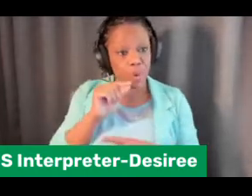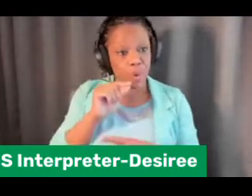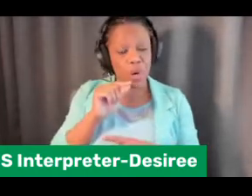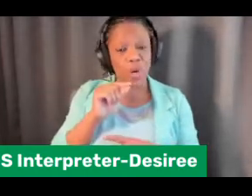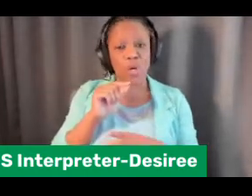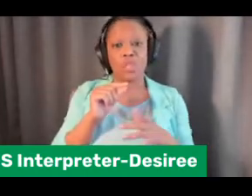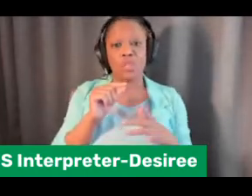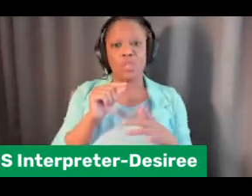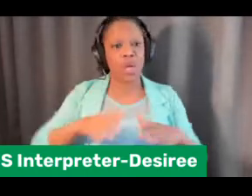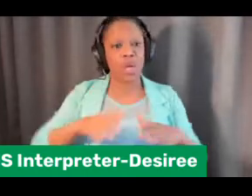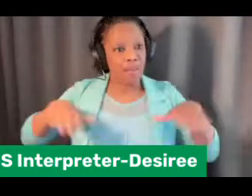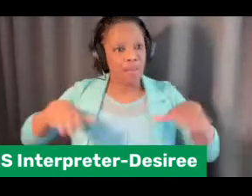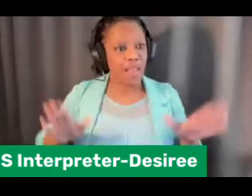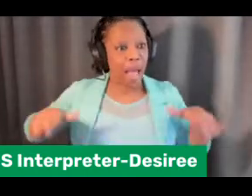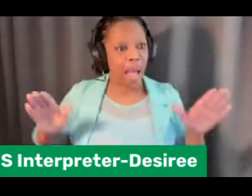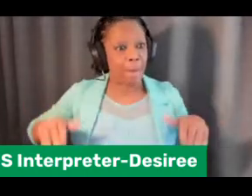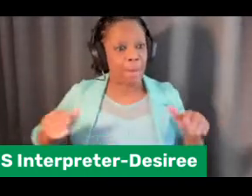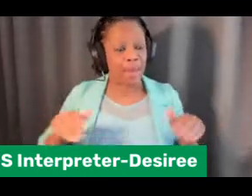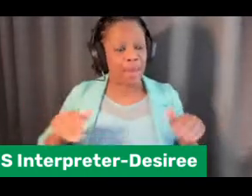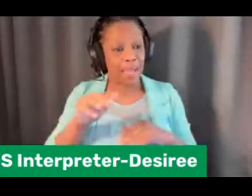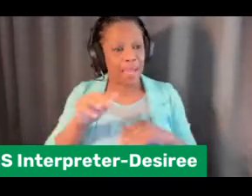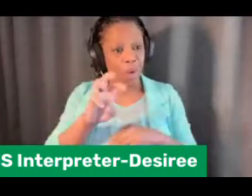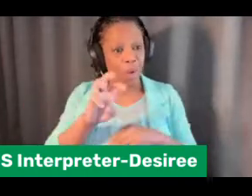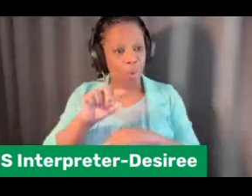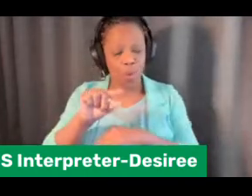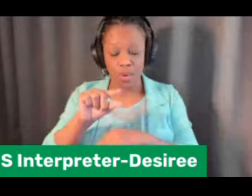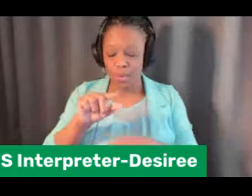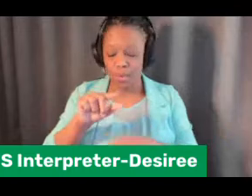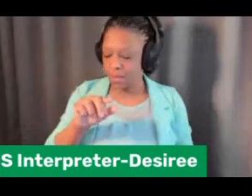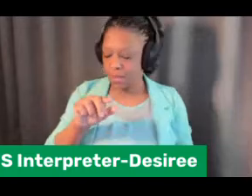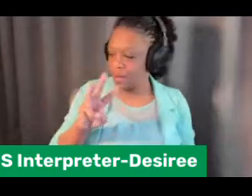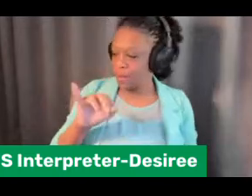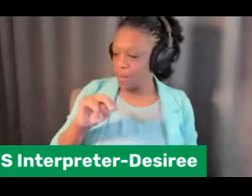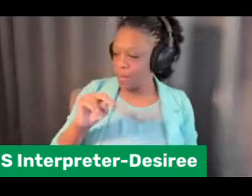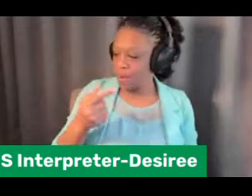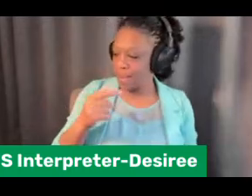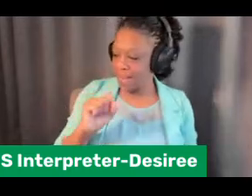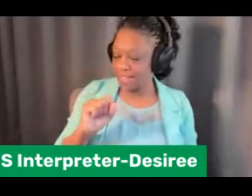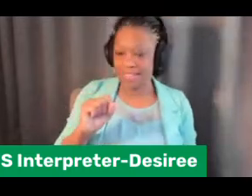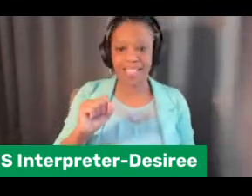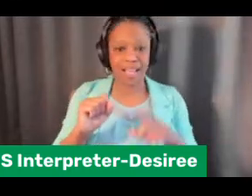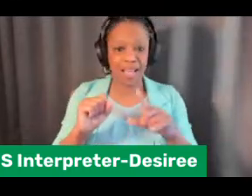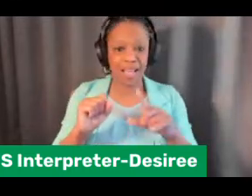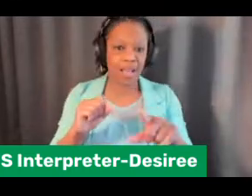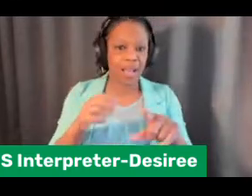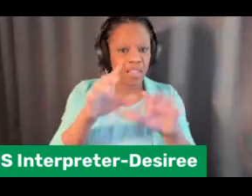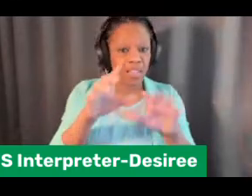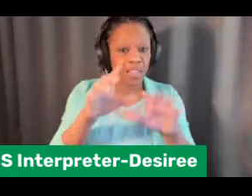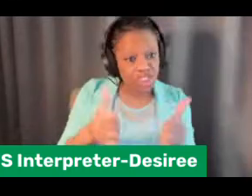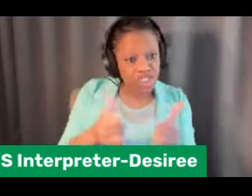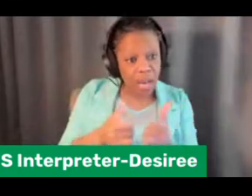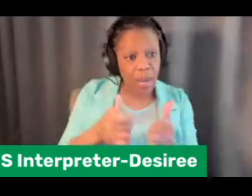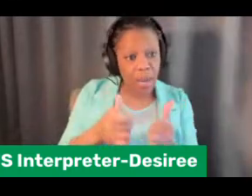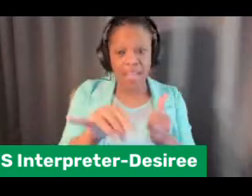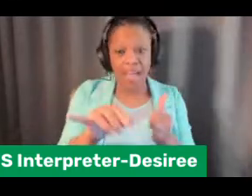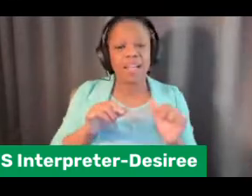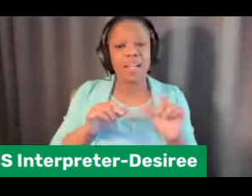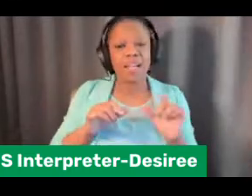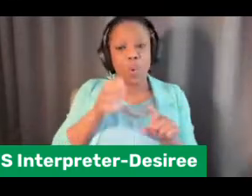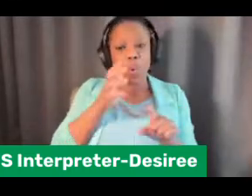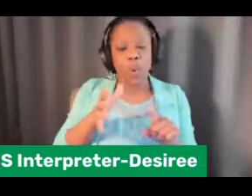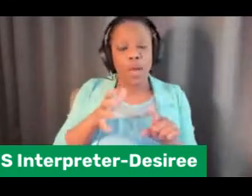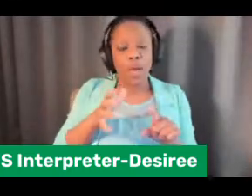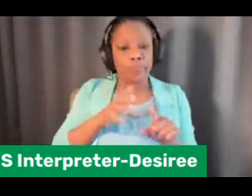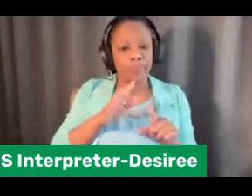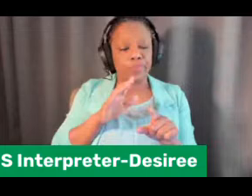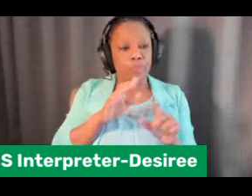who are flapping their wings really hard on the outside of this murmuration, we'll call it, the shape. They move to the center where they could